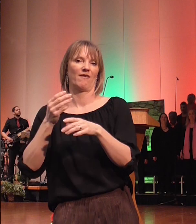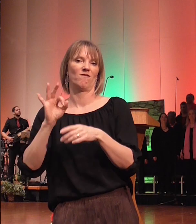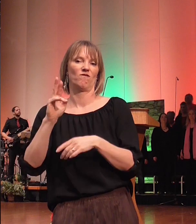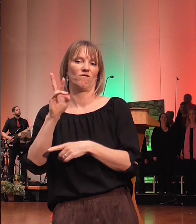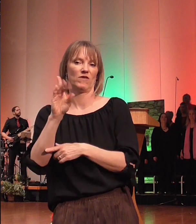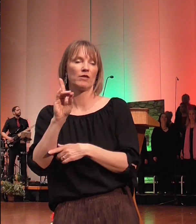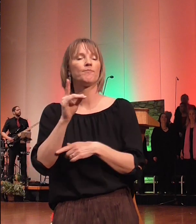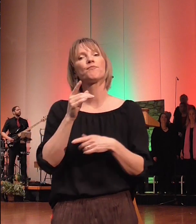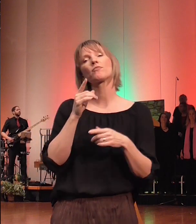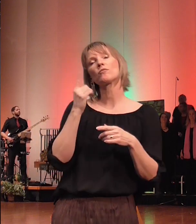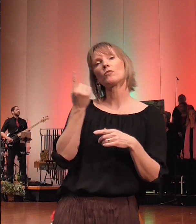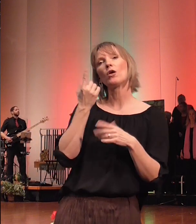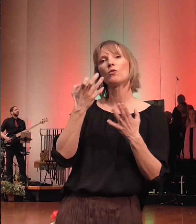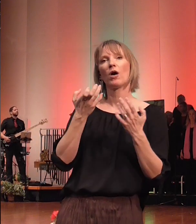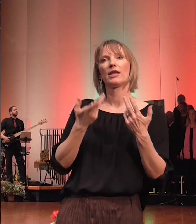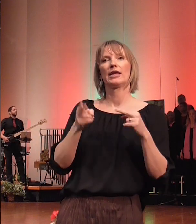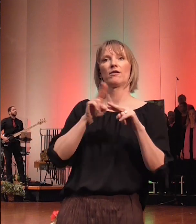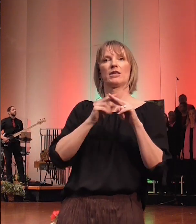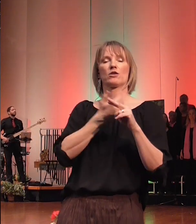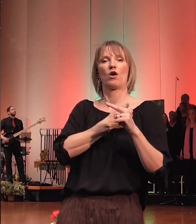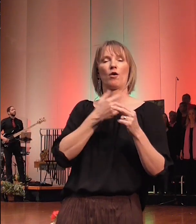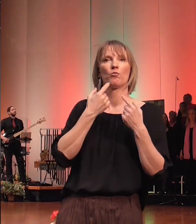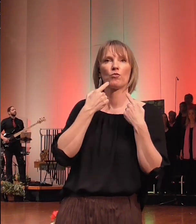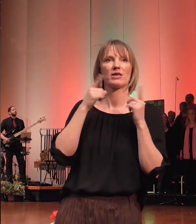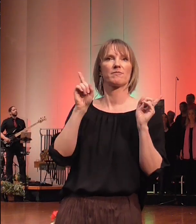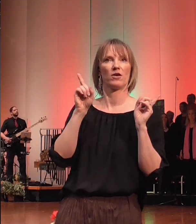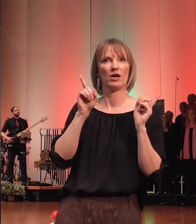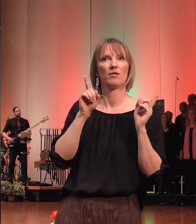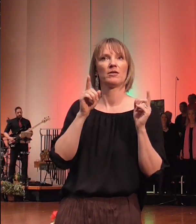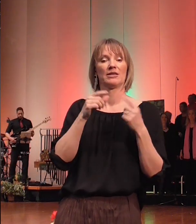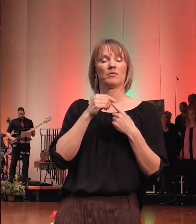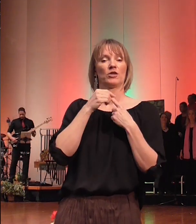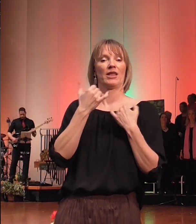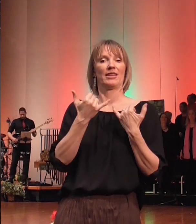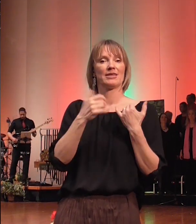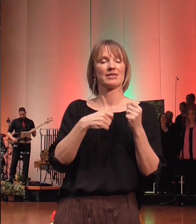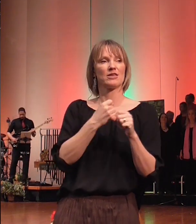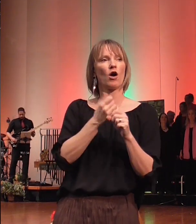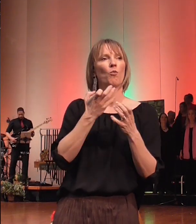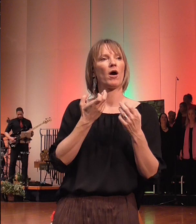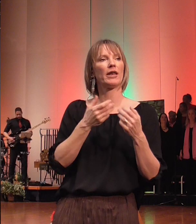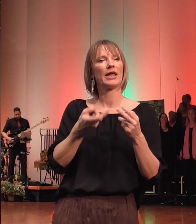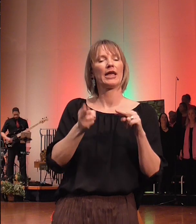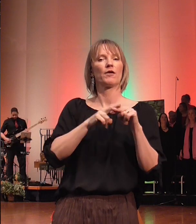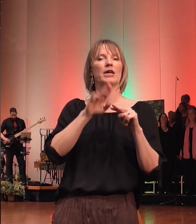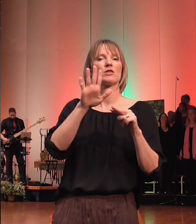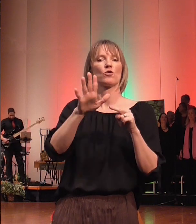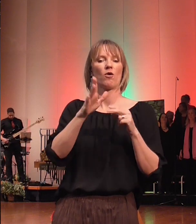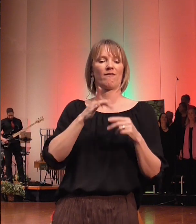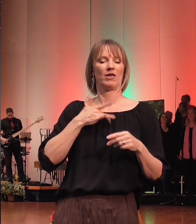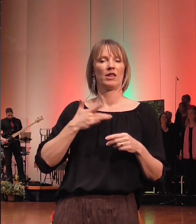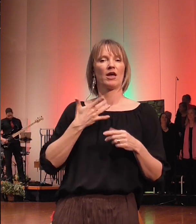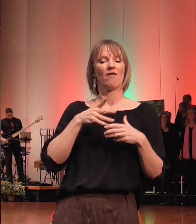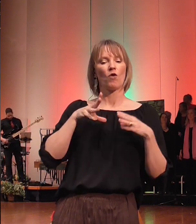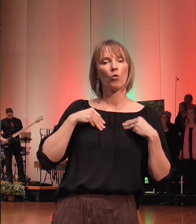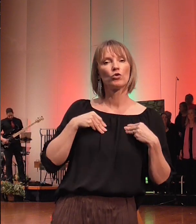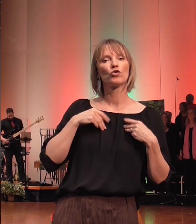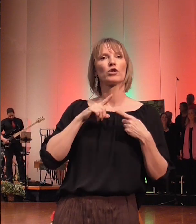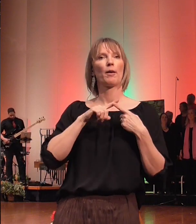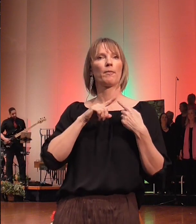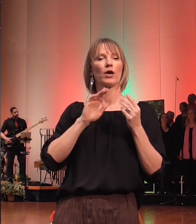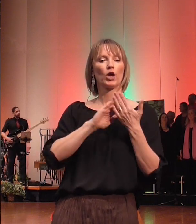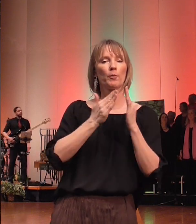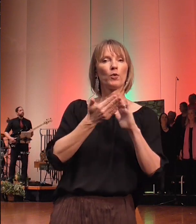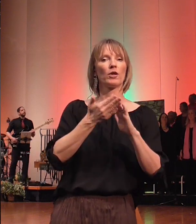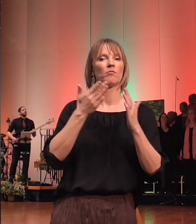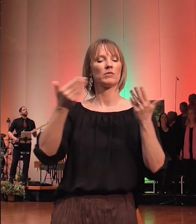increase our prosperity here at Mile High Church, but especially this year, we want to increase your sense of ownership and involvement in our spiritual community. So we're